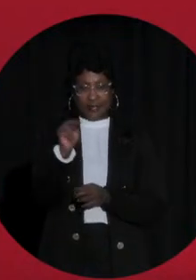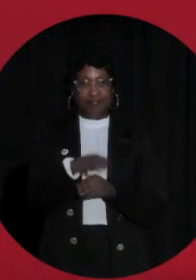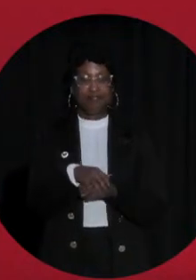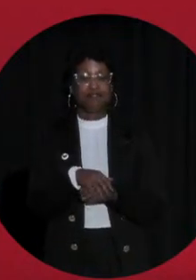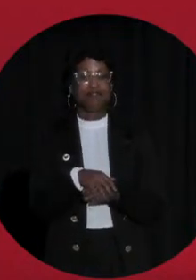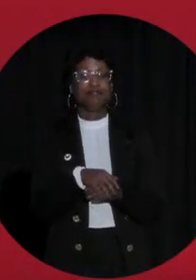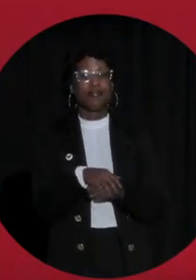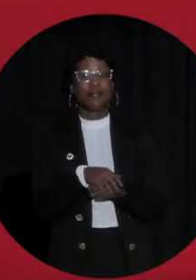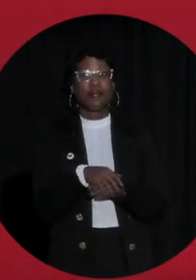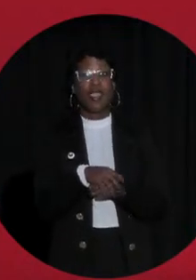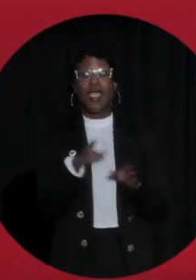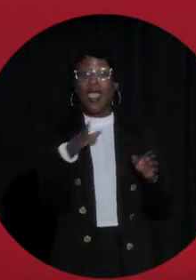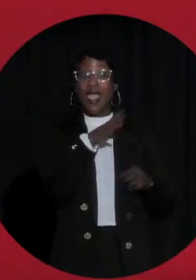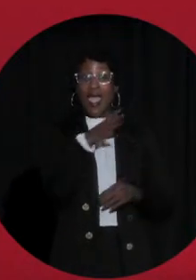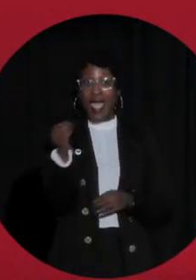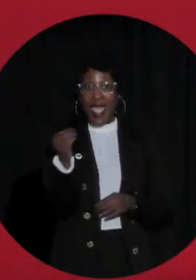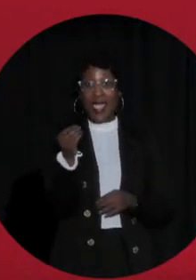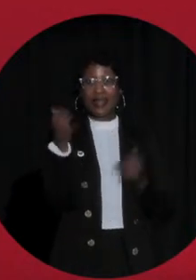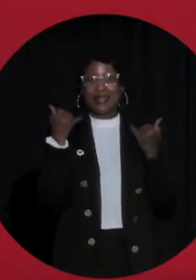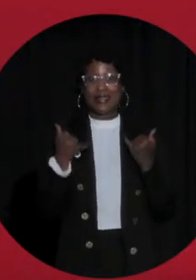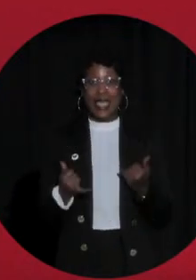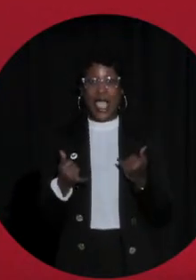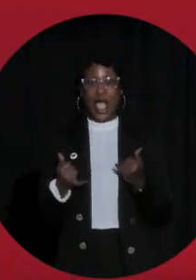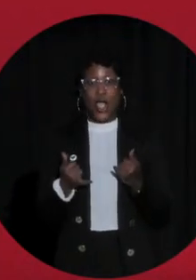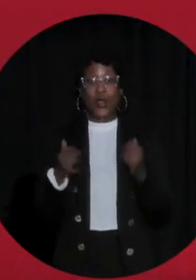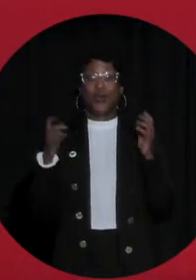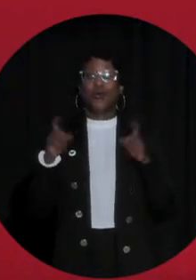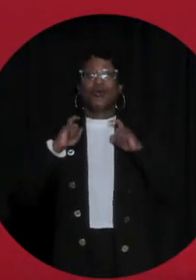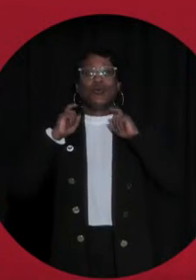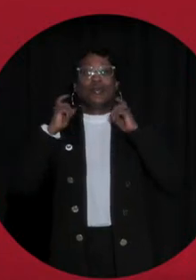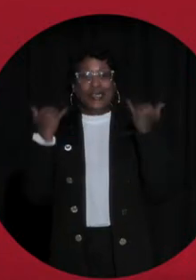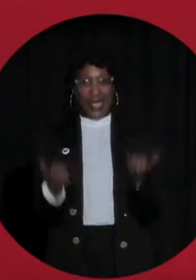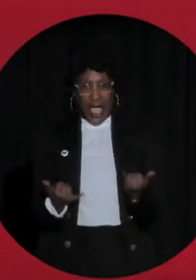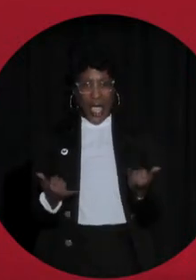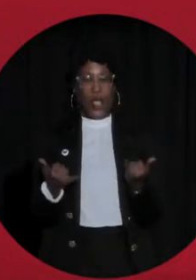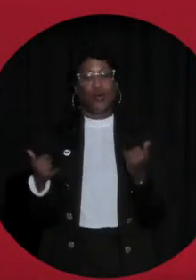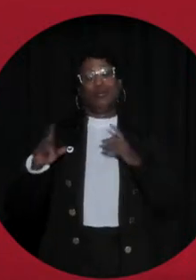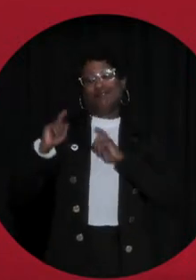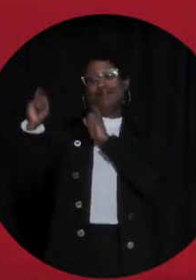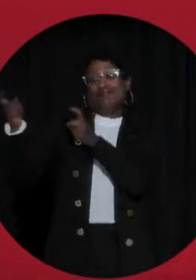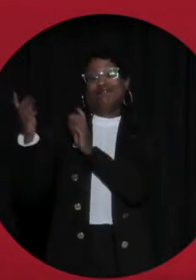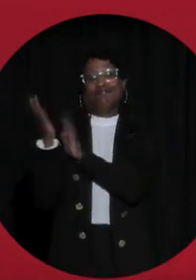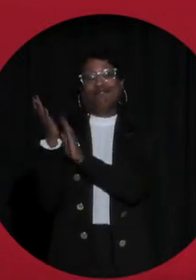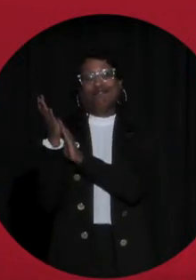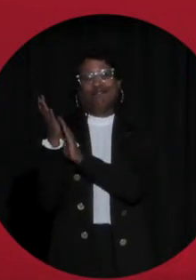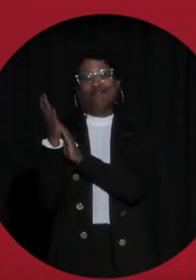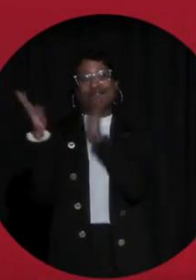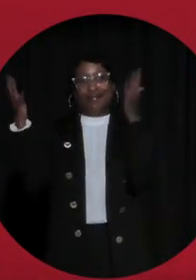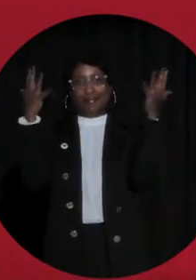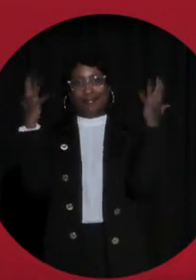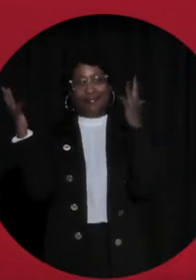And so we can all now give them a rousing round of applause.